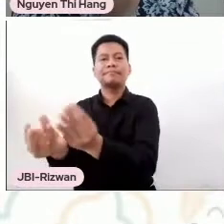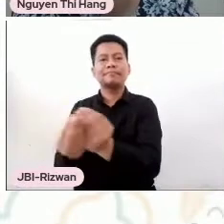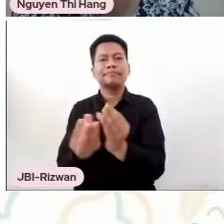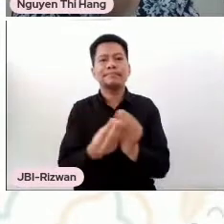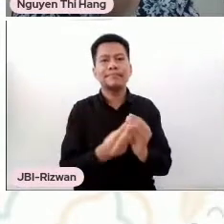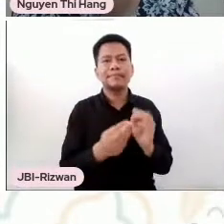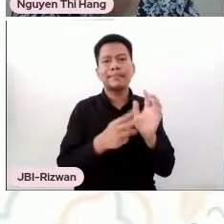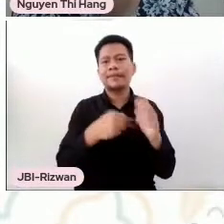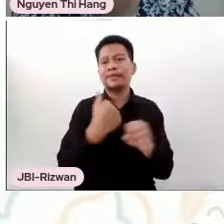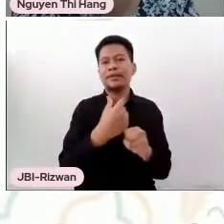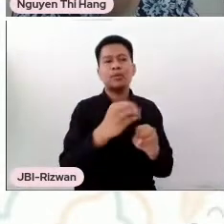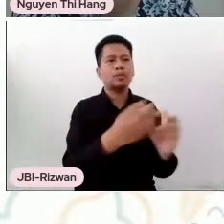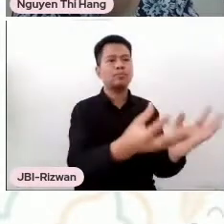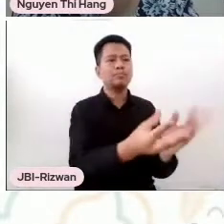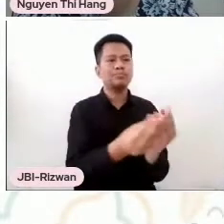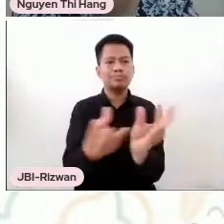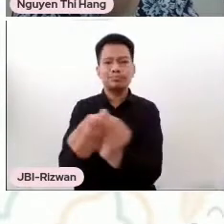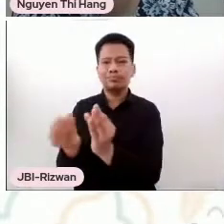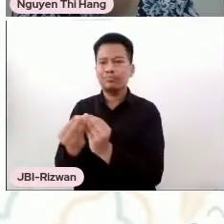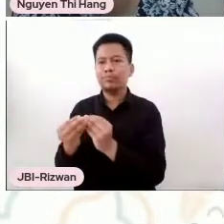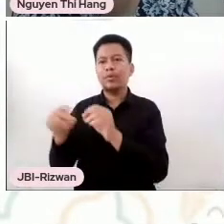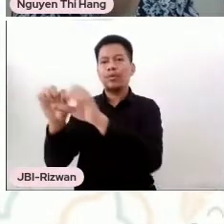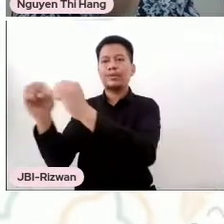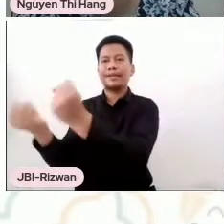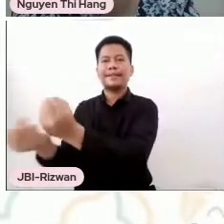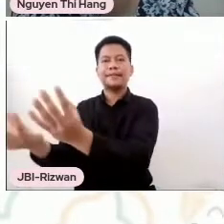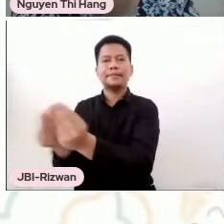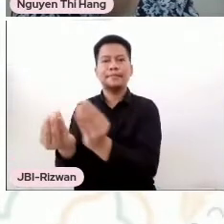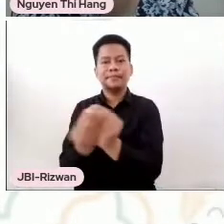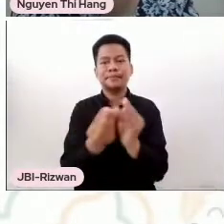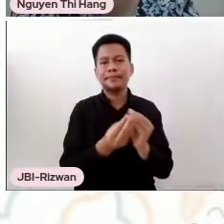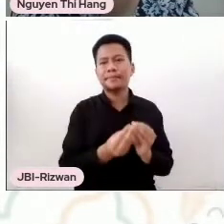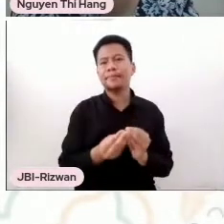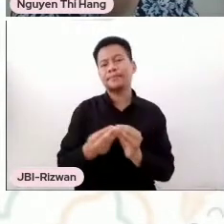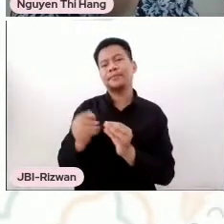dan berbagai organisasi untuk mendukung dana mereka.